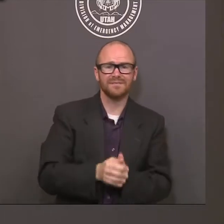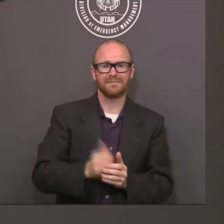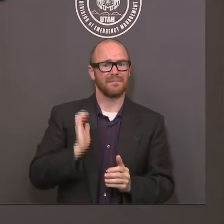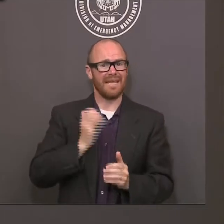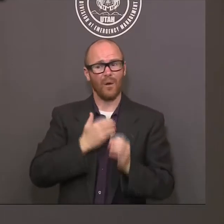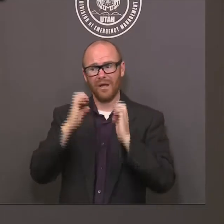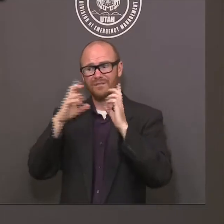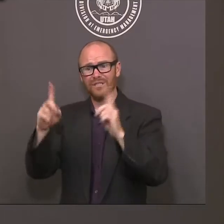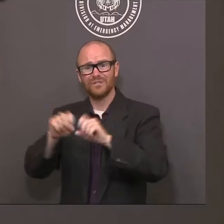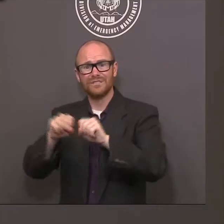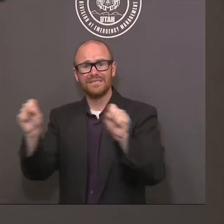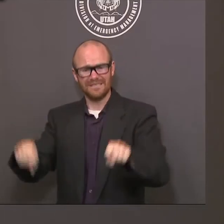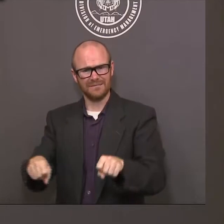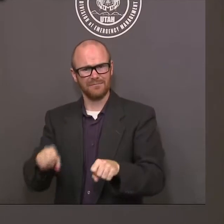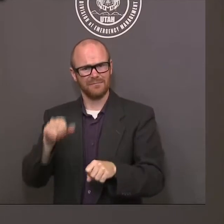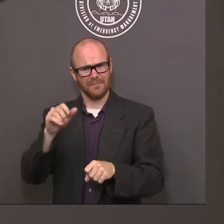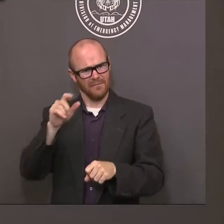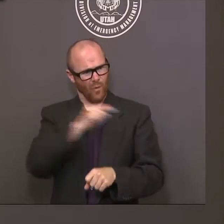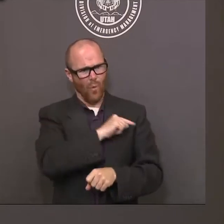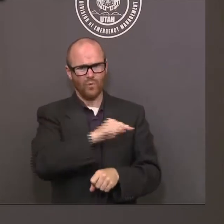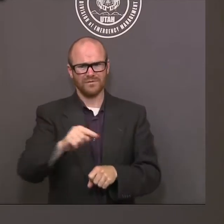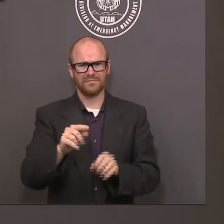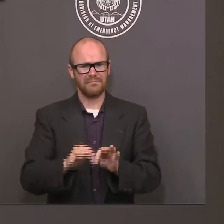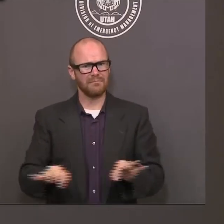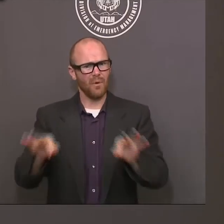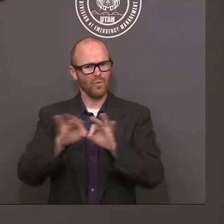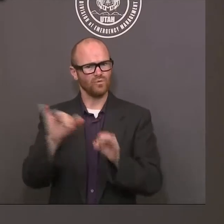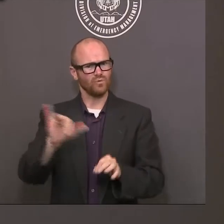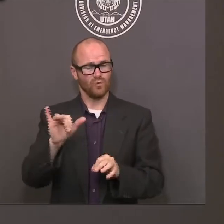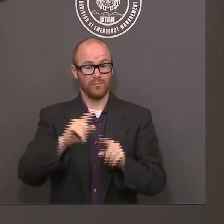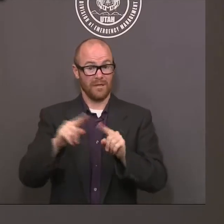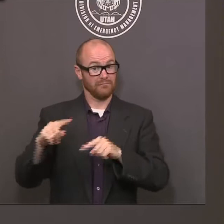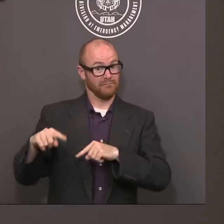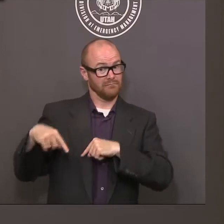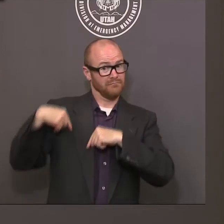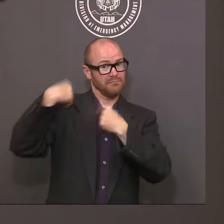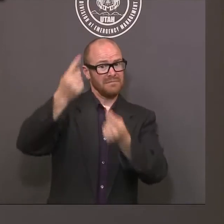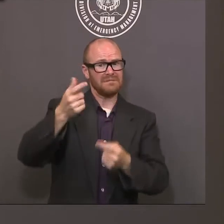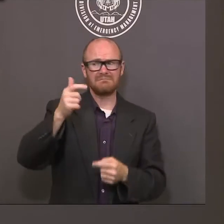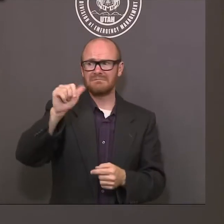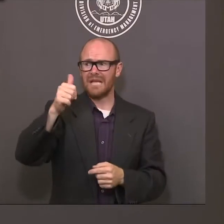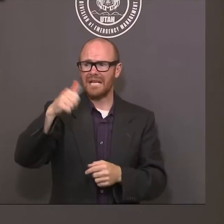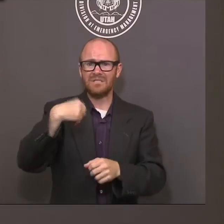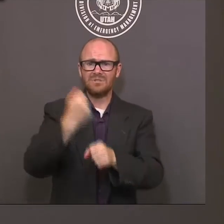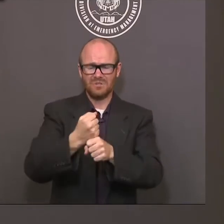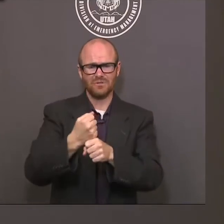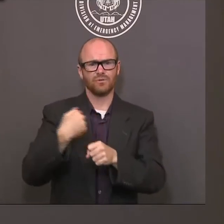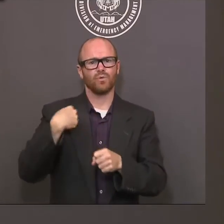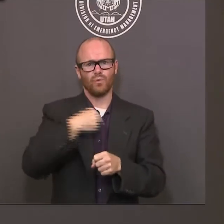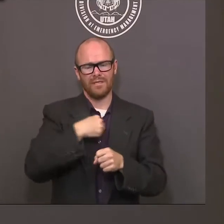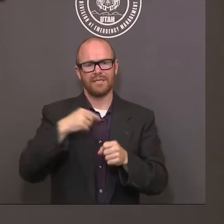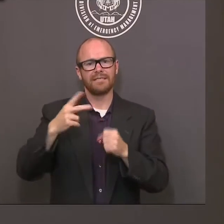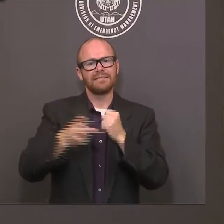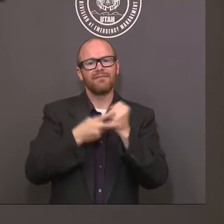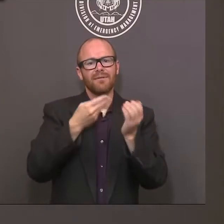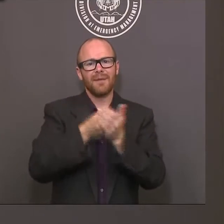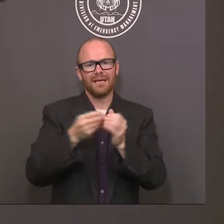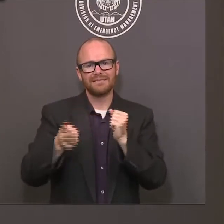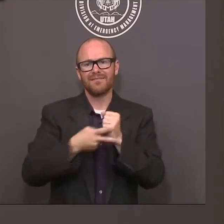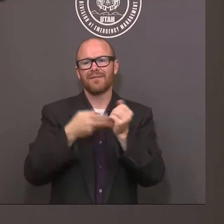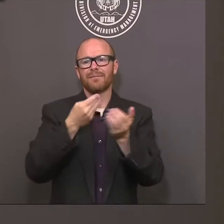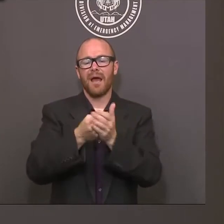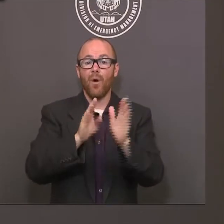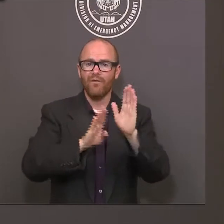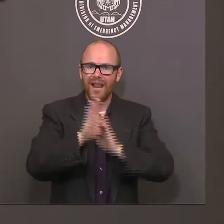tough to pay those bills. We've been very good at it in Utah this last decade of building and growing and expanding the economy to become the most